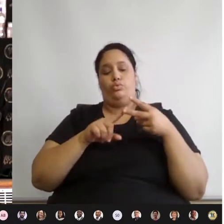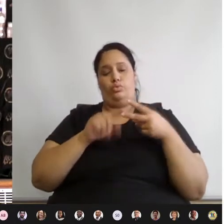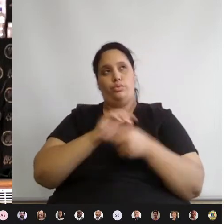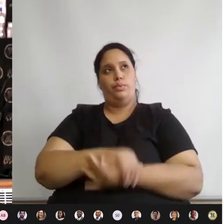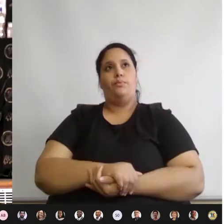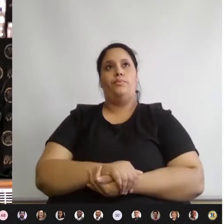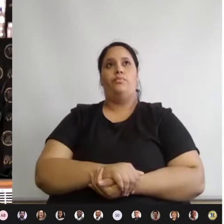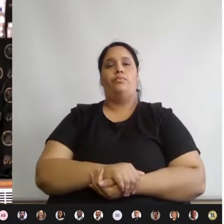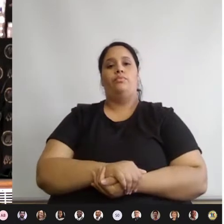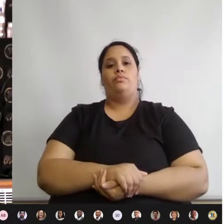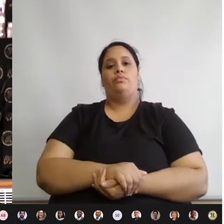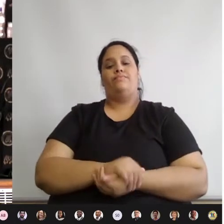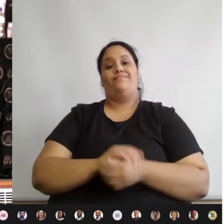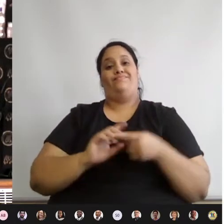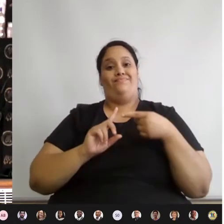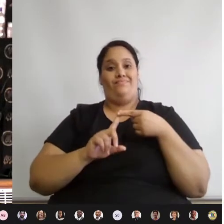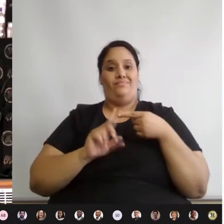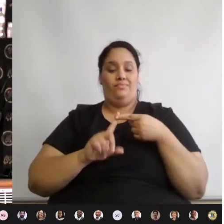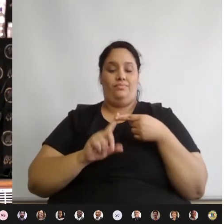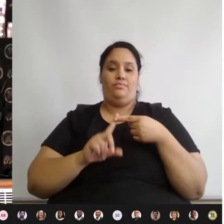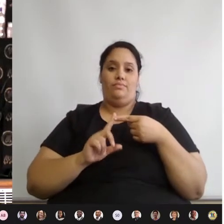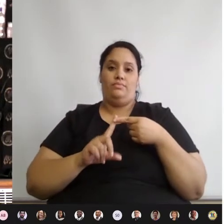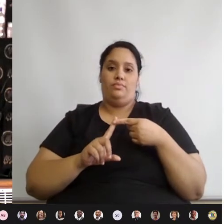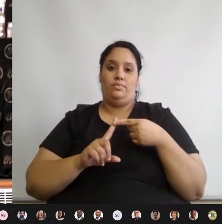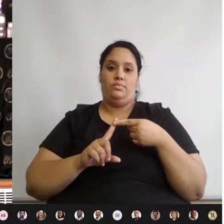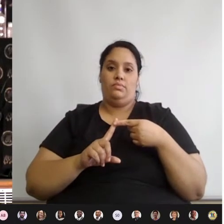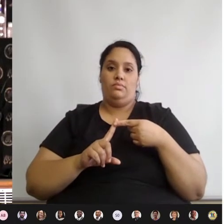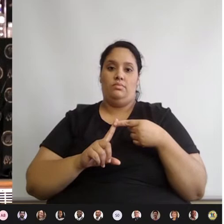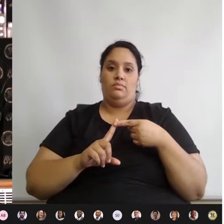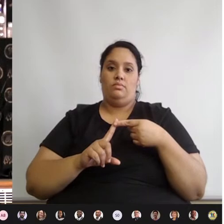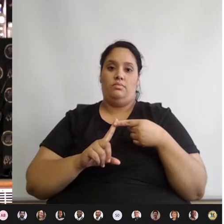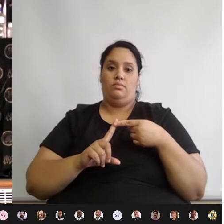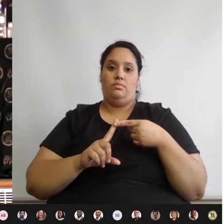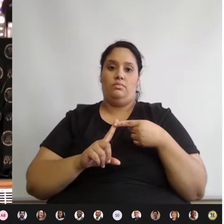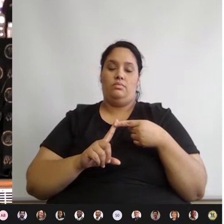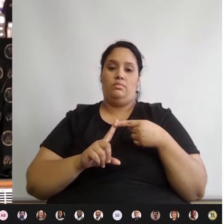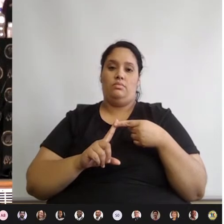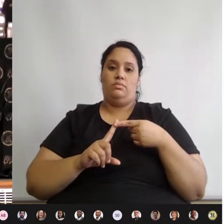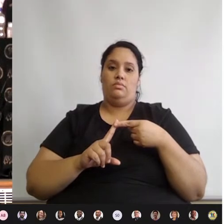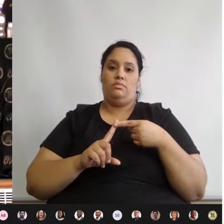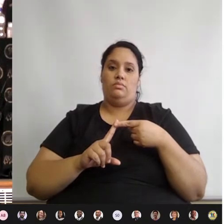I think the first thing I need to say to you Honorable is, Premier,